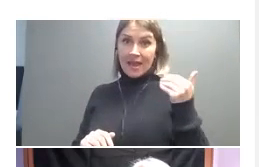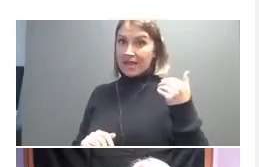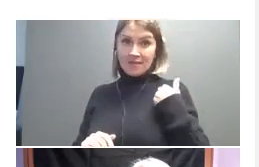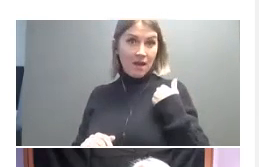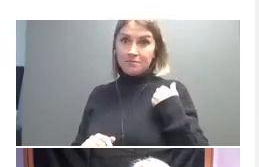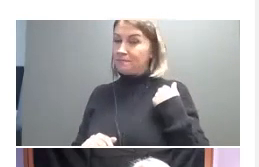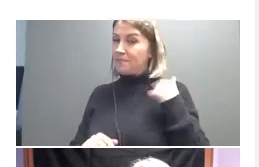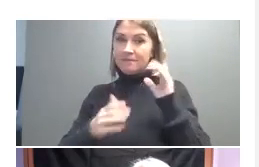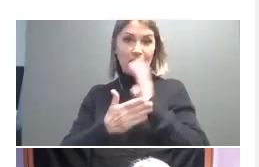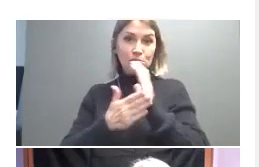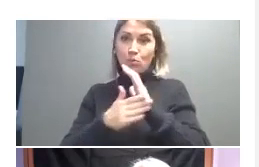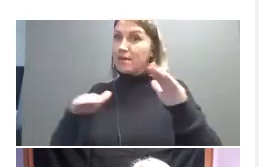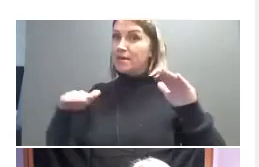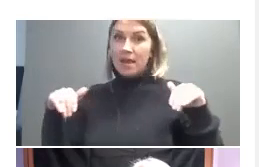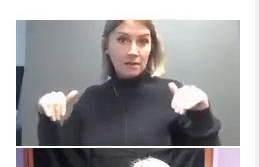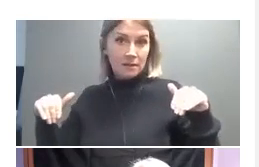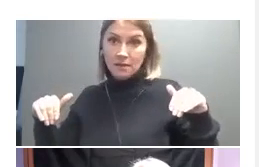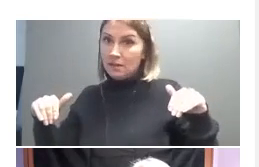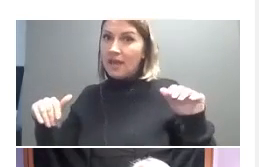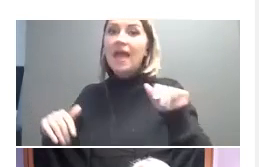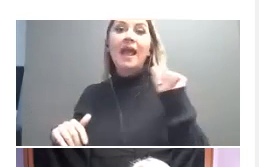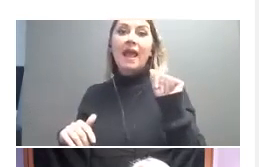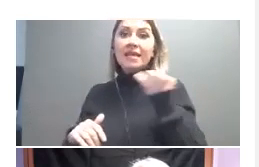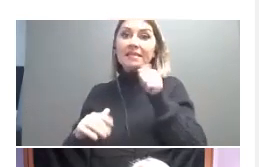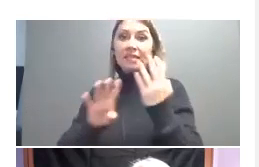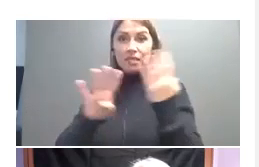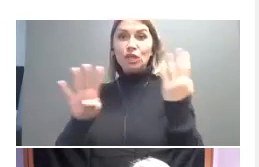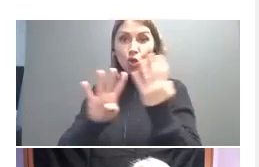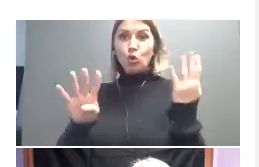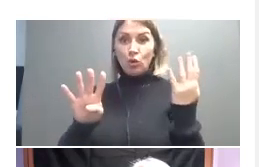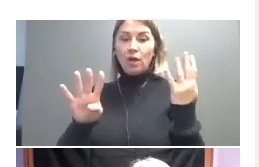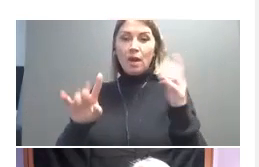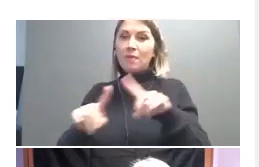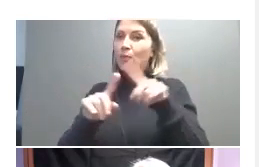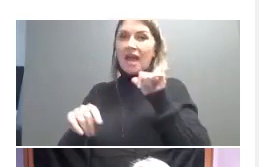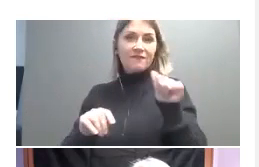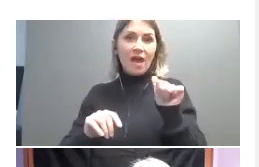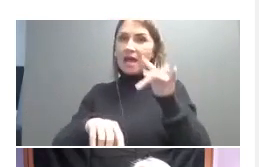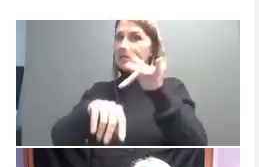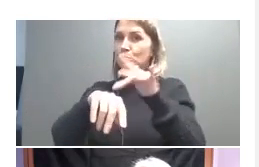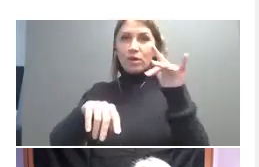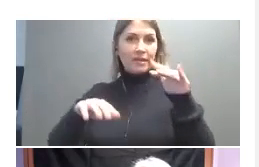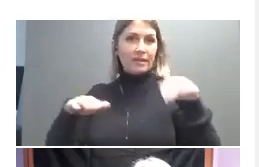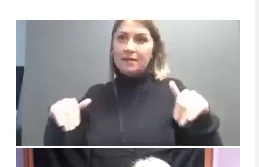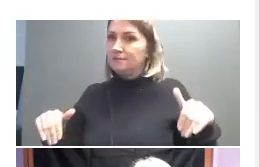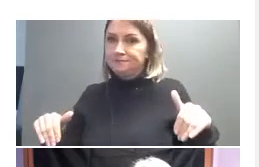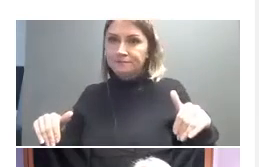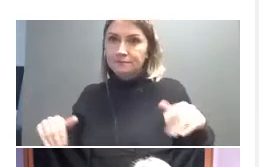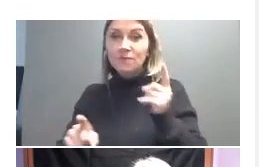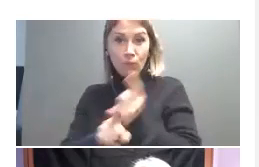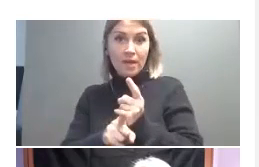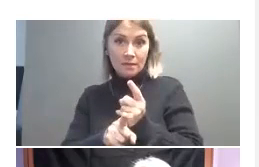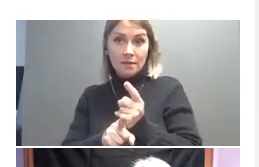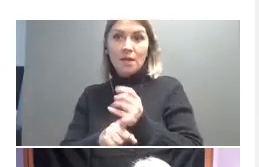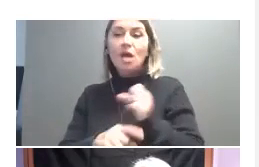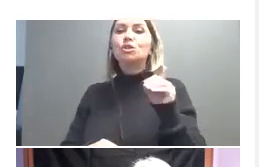been explored yet. A is in the priority queue, but we have not explored A yet, right?